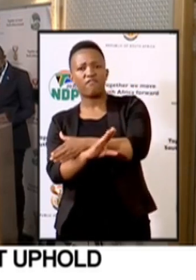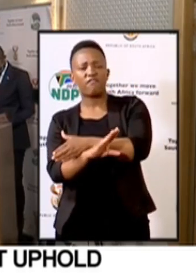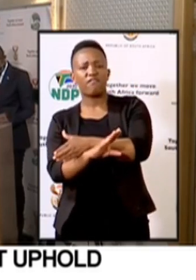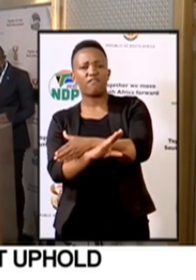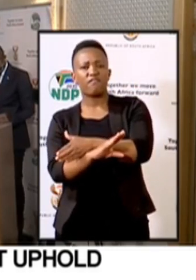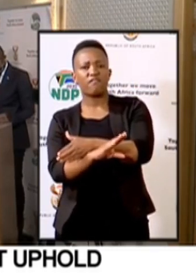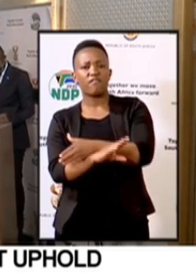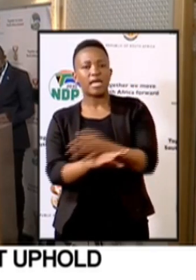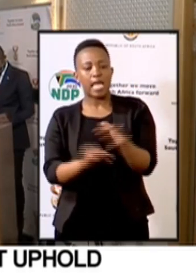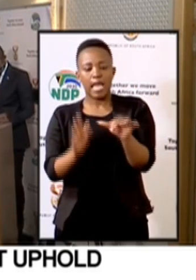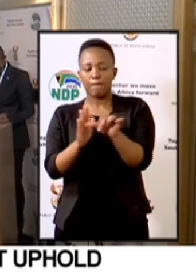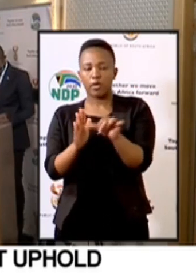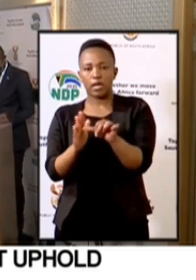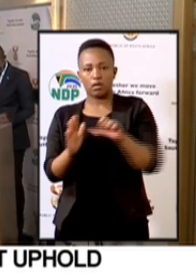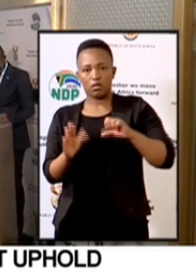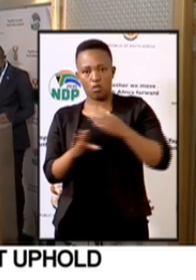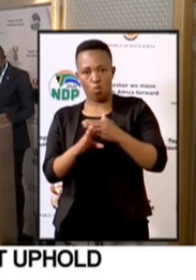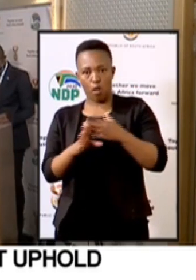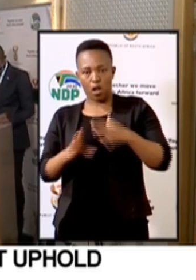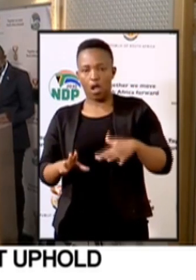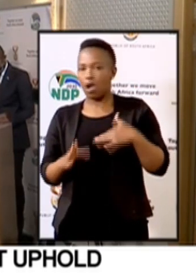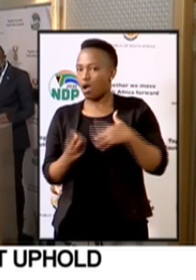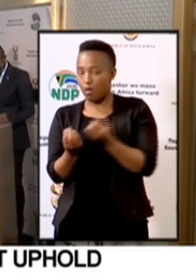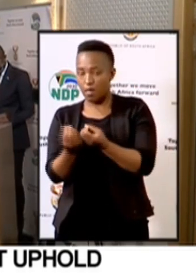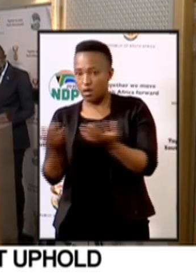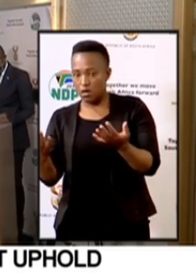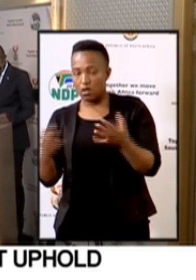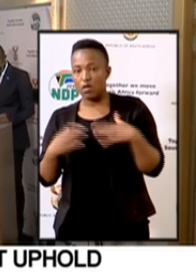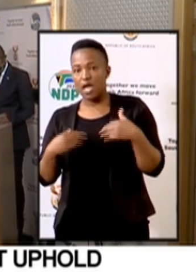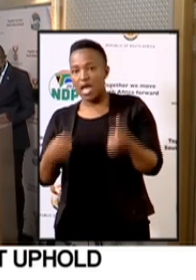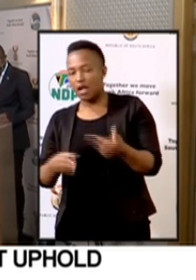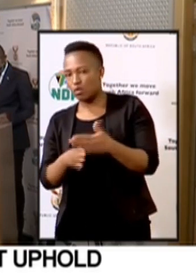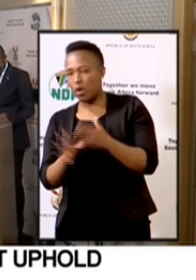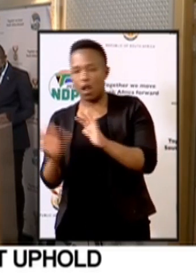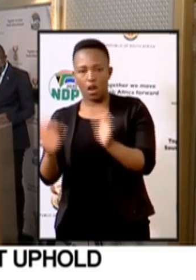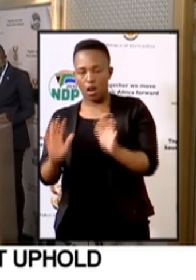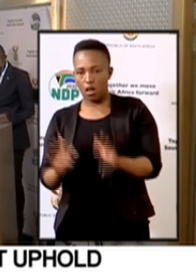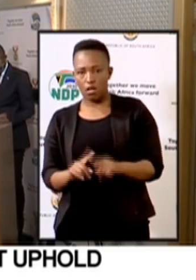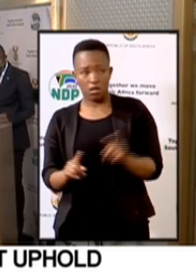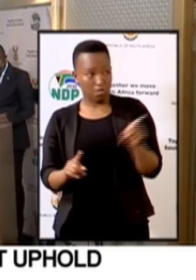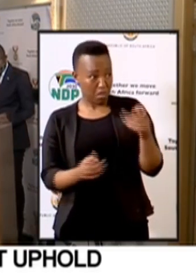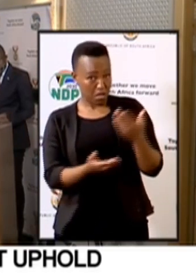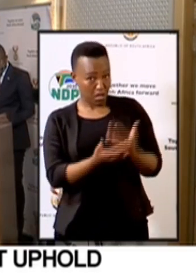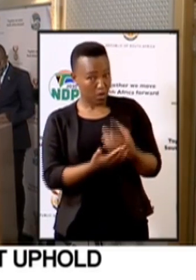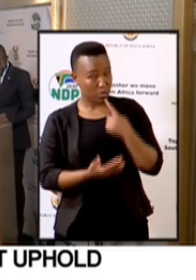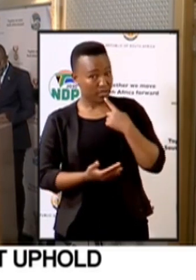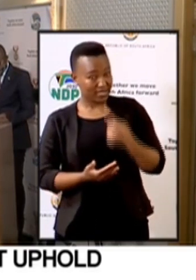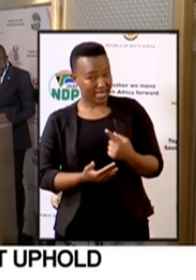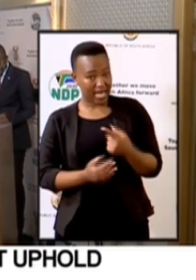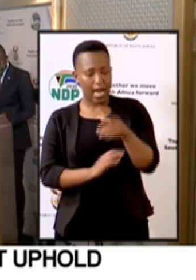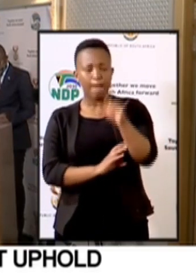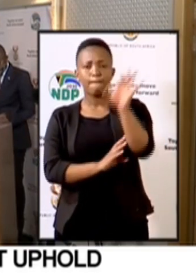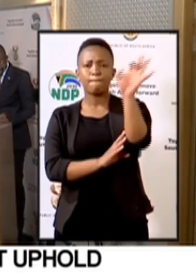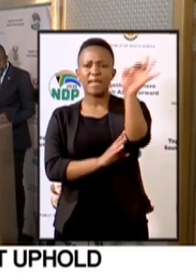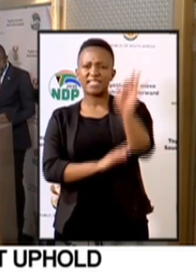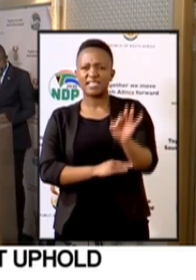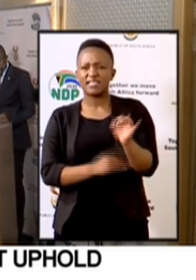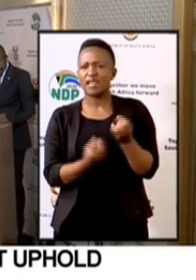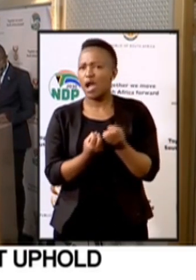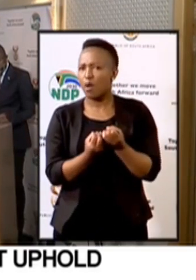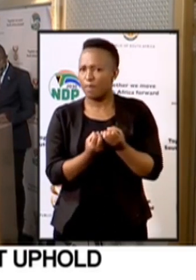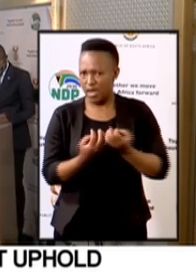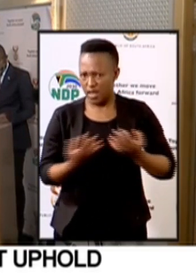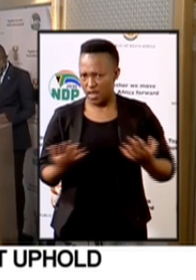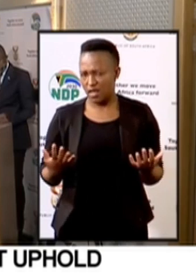of essential workers. So we have our police and health workers and so on. Understand. Are you able to say what percentage